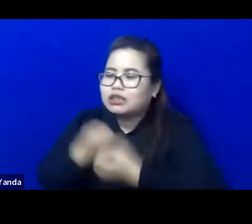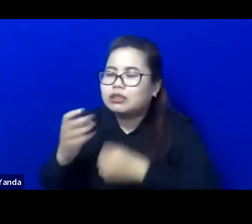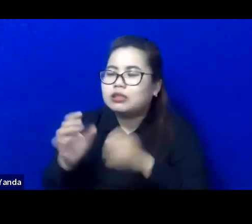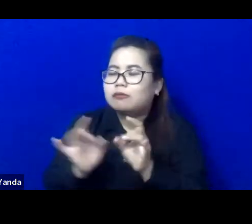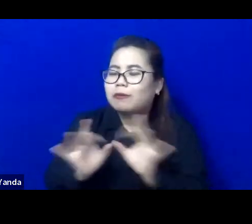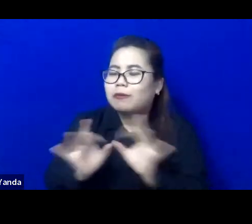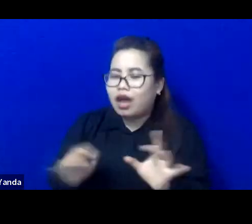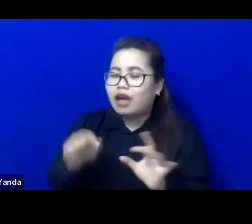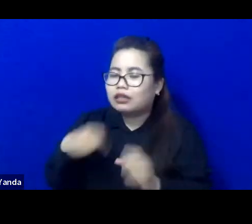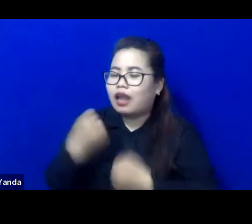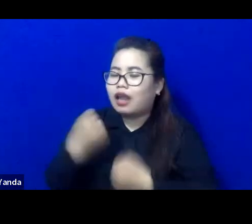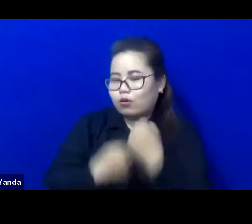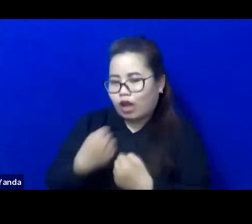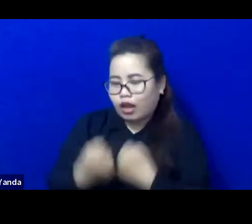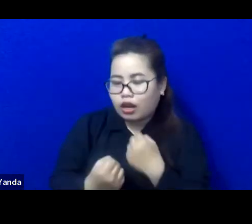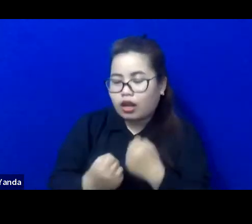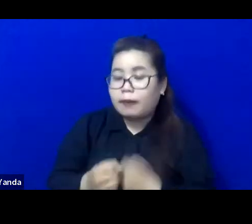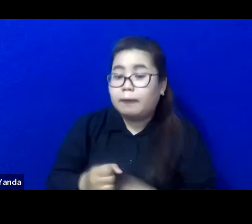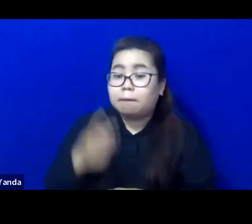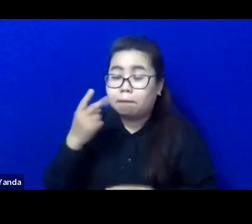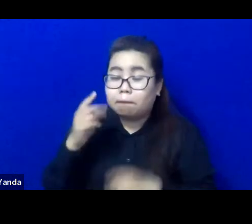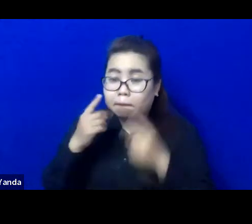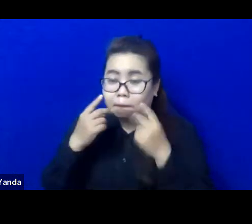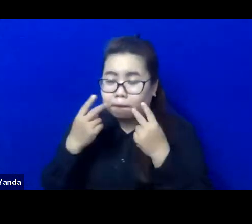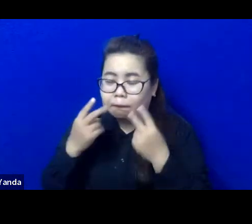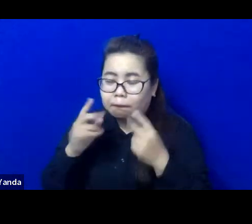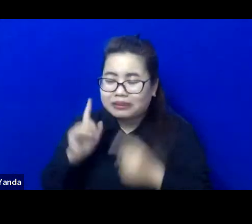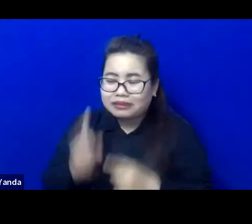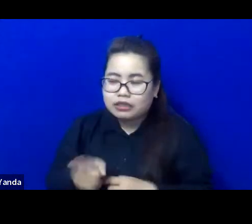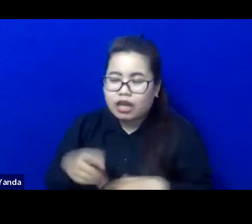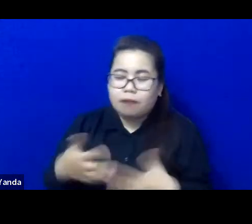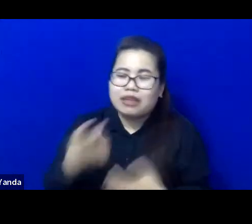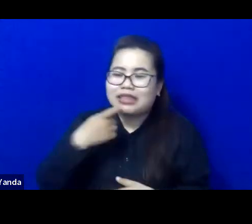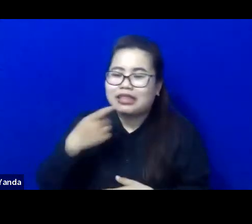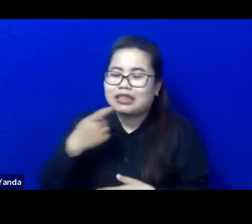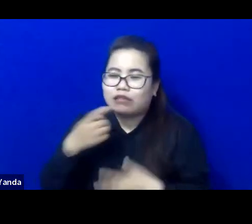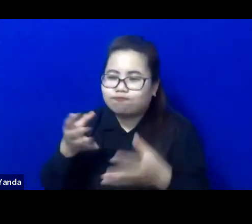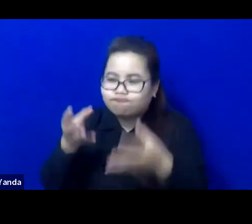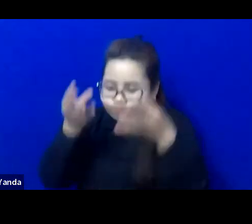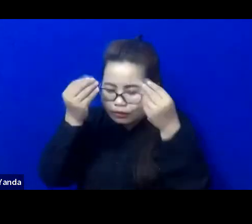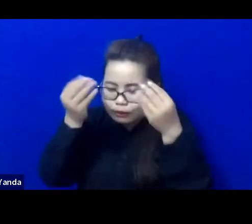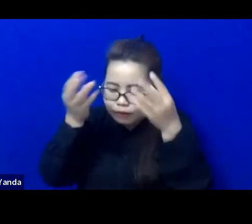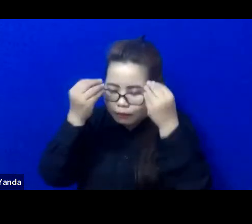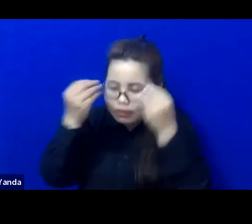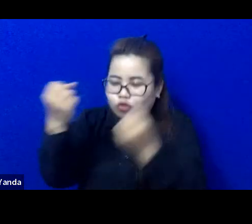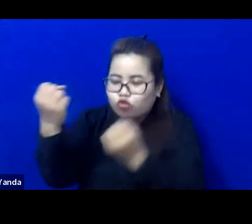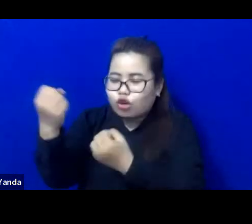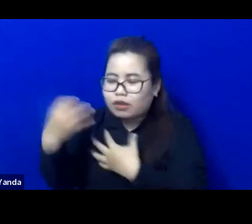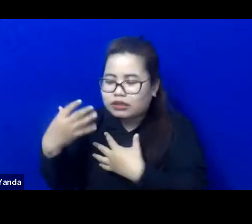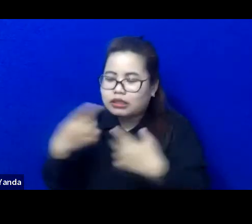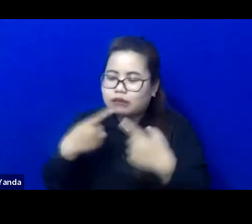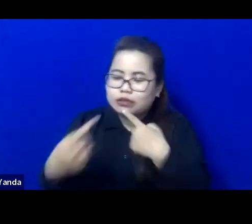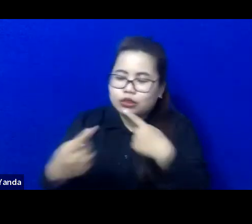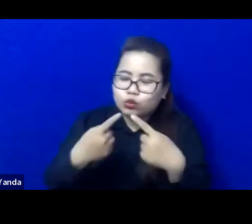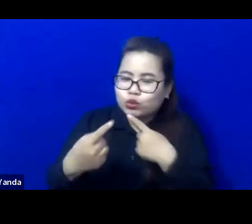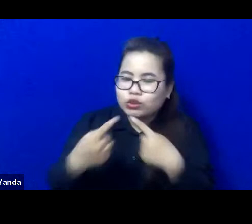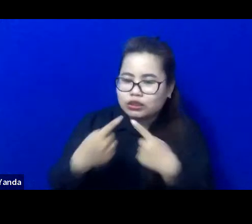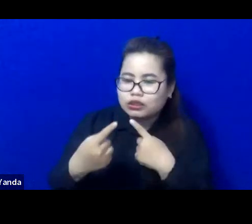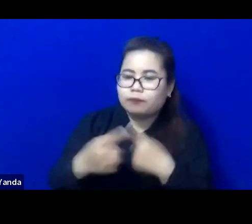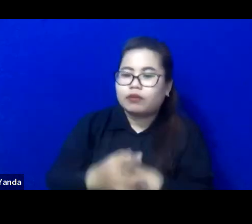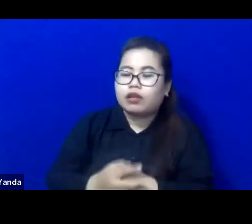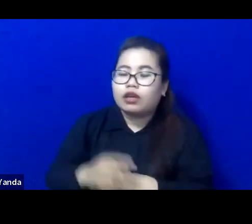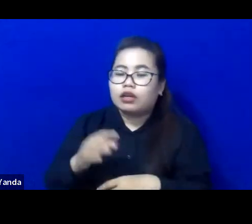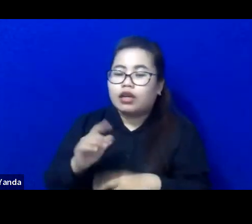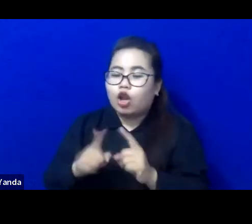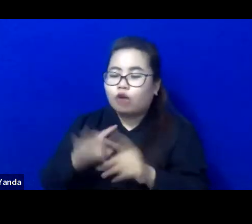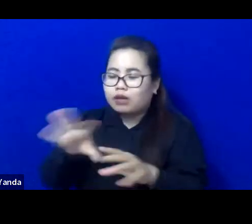about information, understanding, and discussions involving people who do have autism and intellectual disability